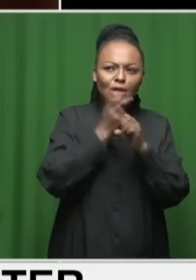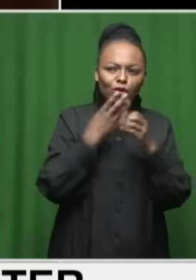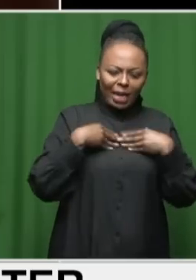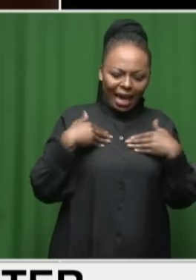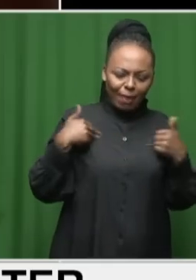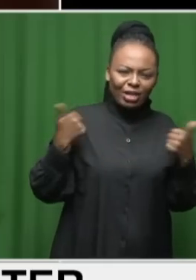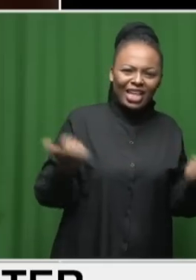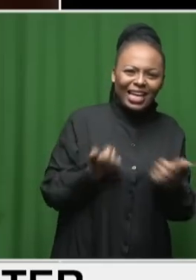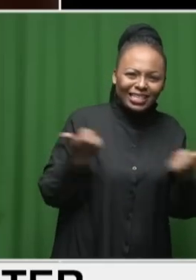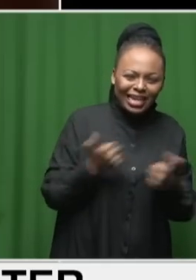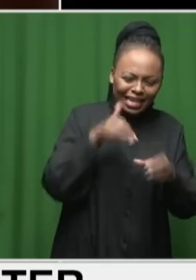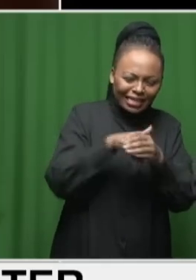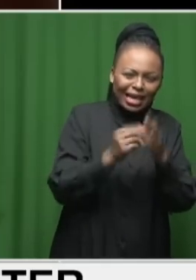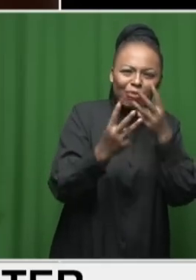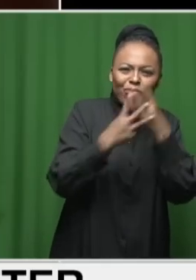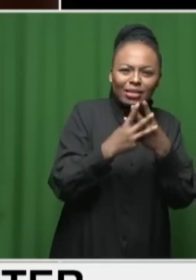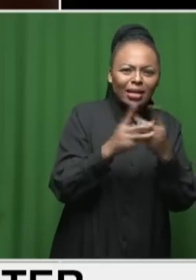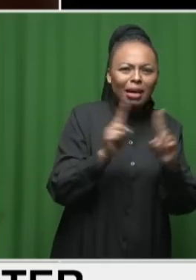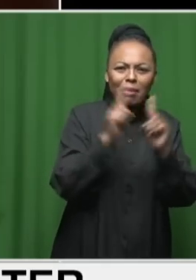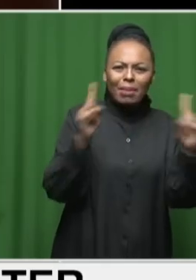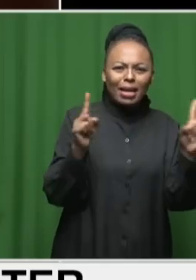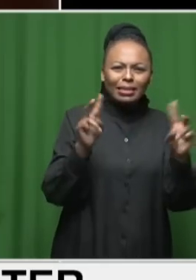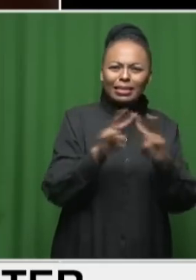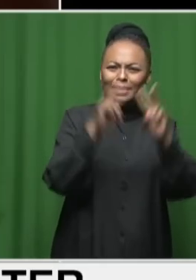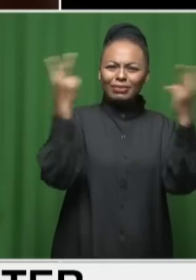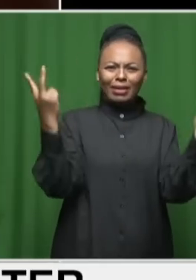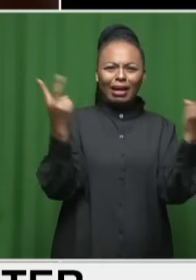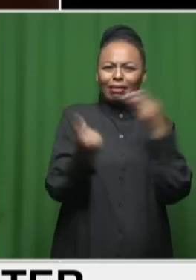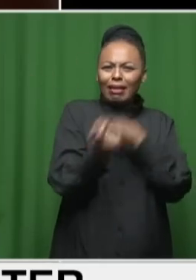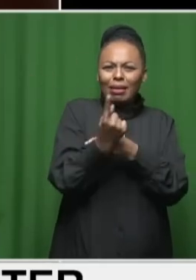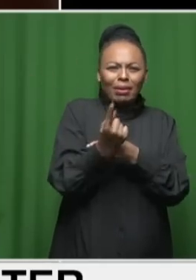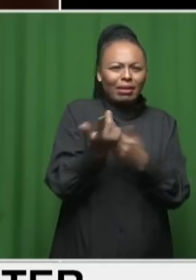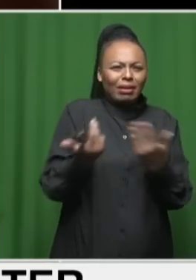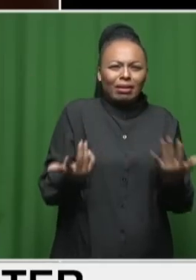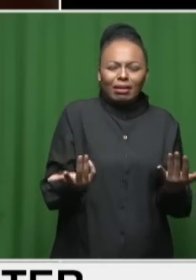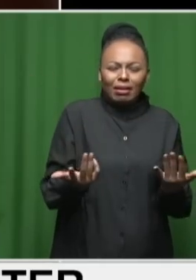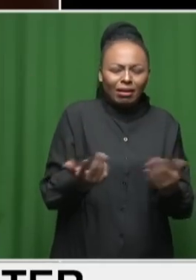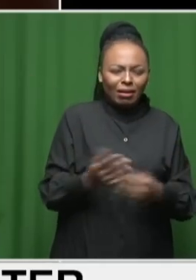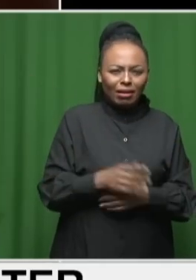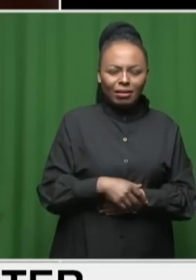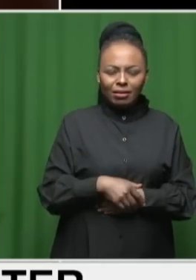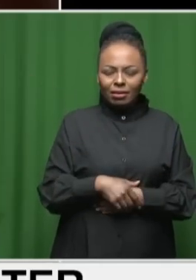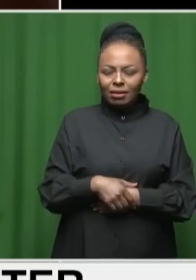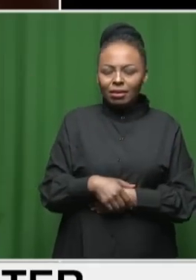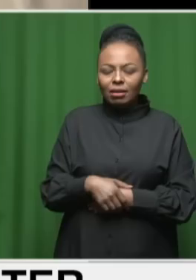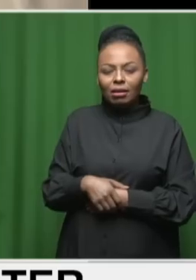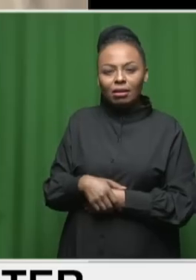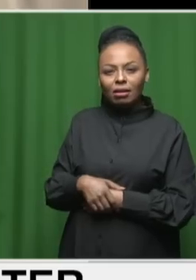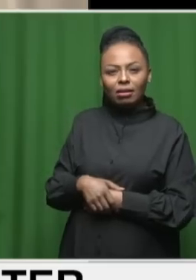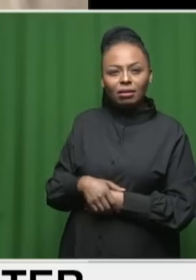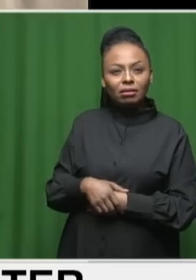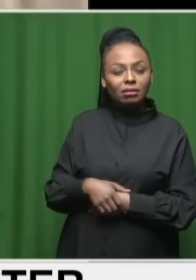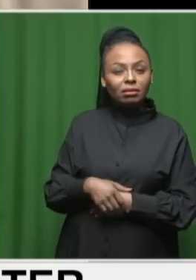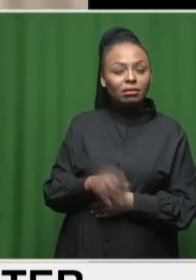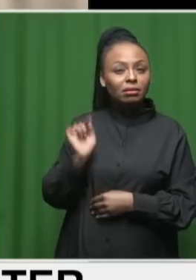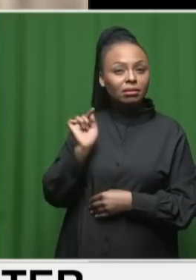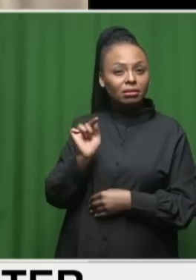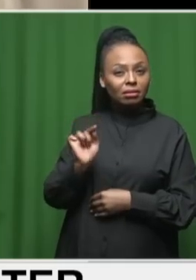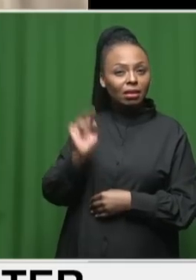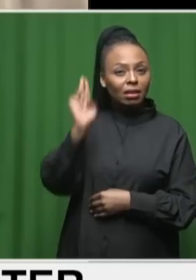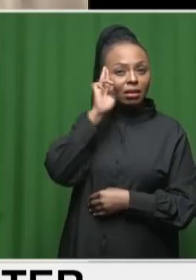in these centers, but that's not quite what happens. Right. Now, what basically, you know, I remember